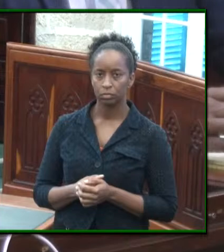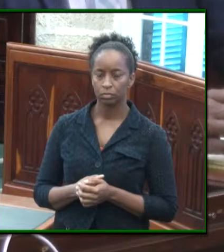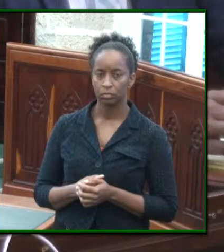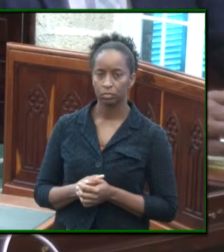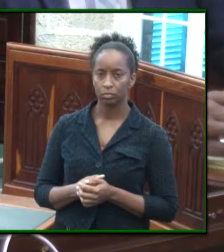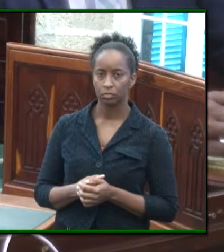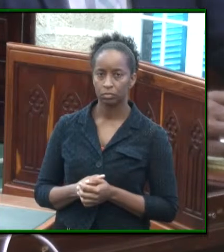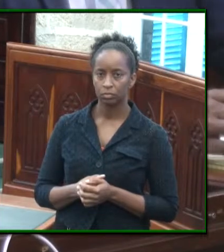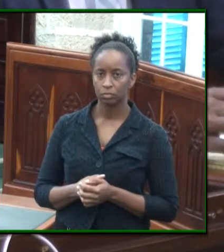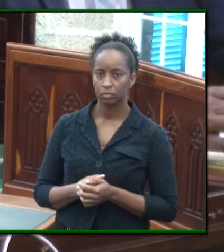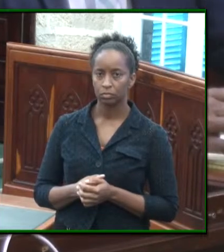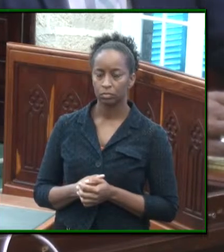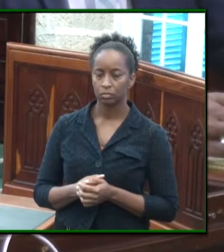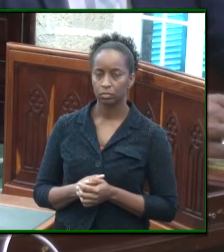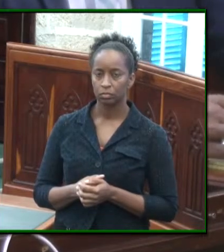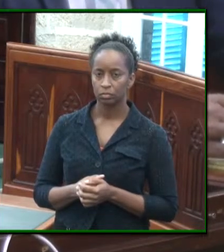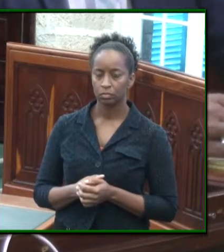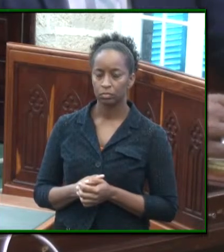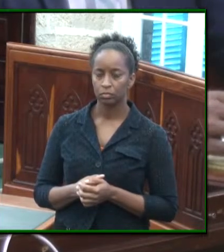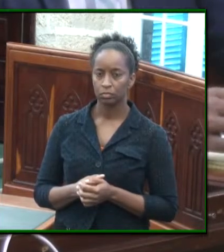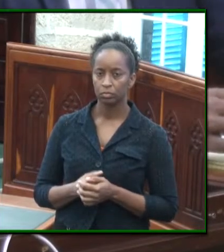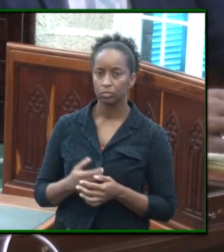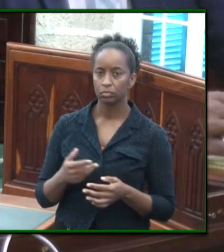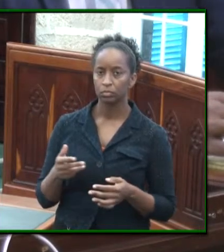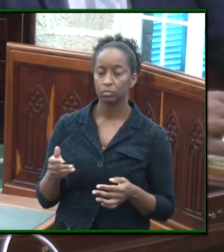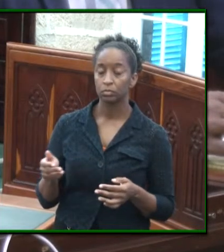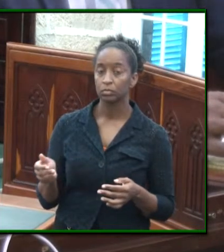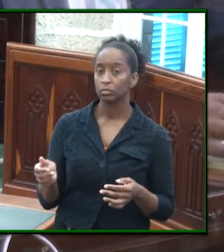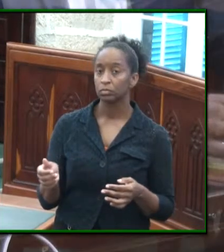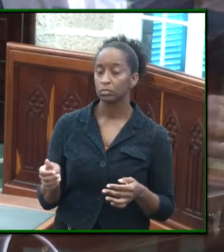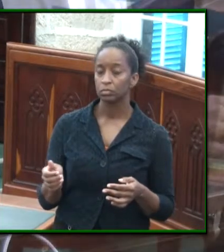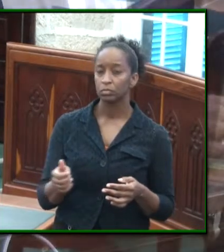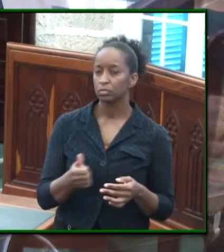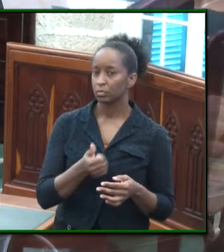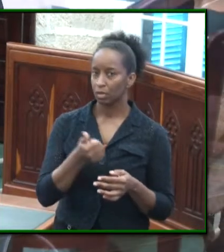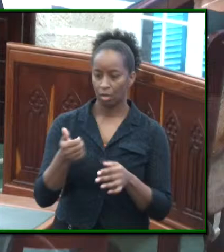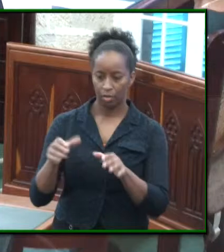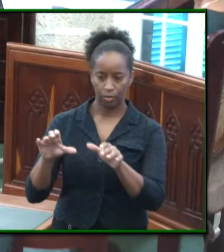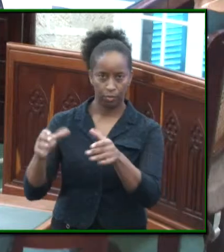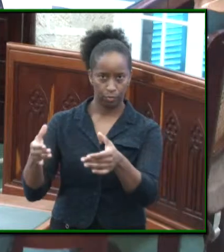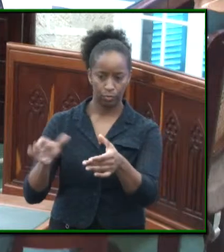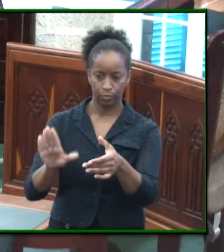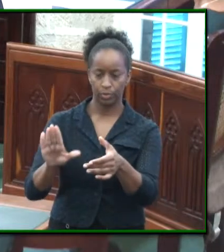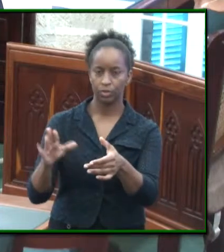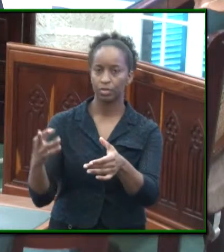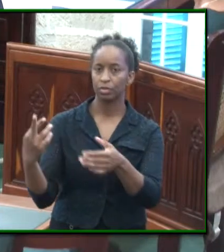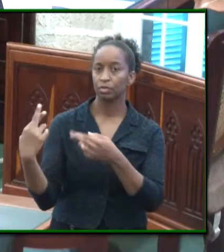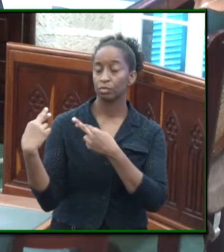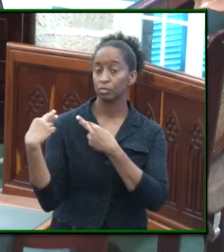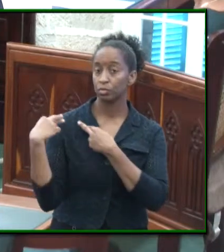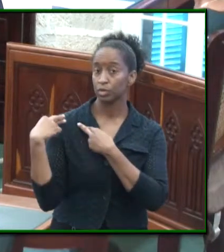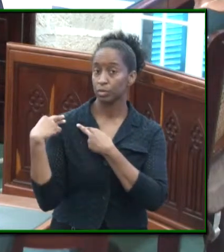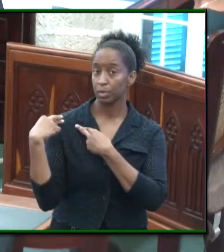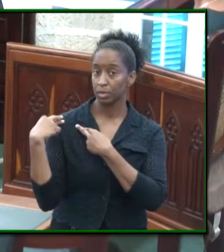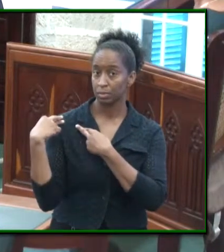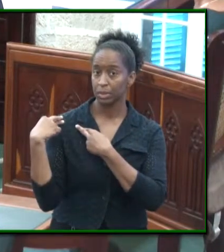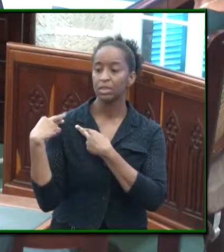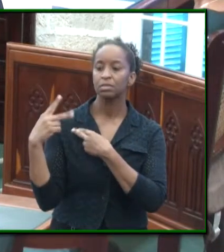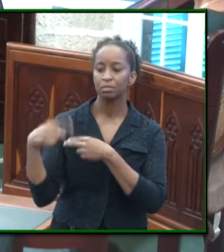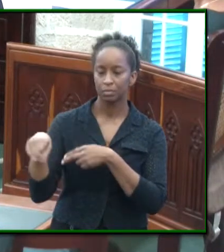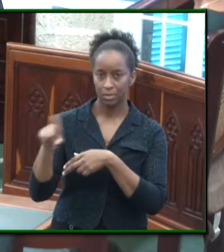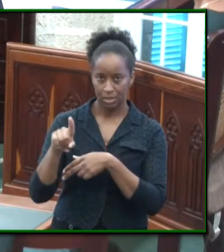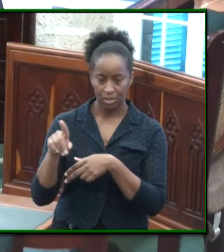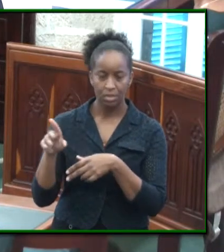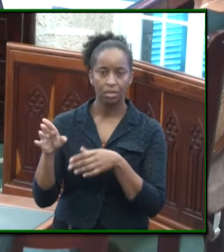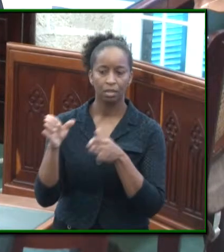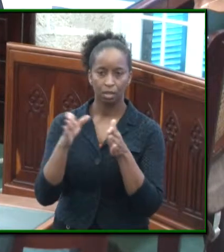are up late at night, trying to determine exactly what is the appropriate clause that